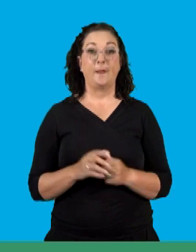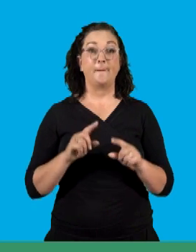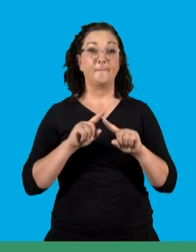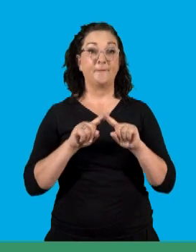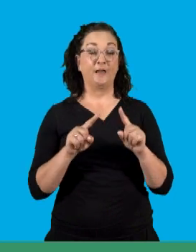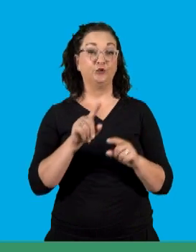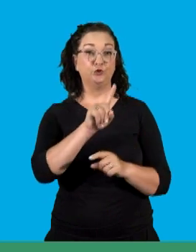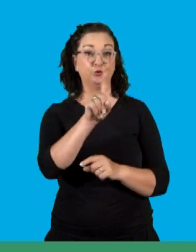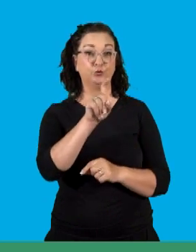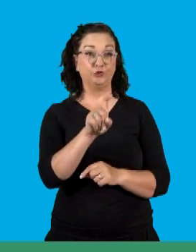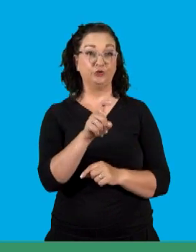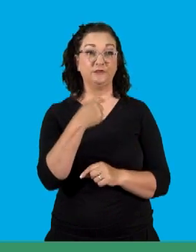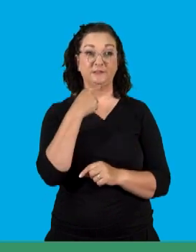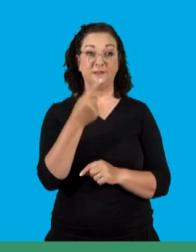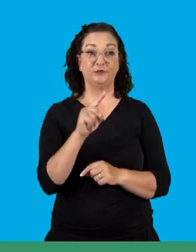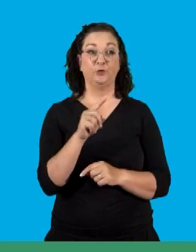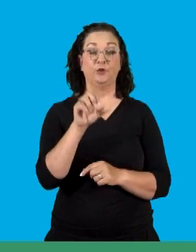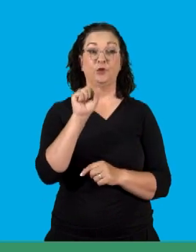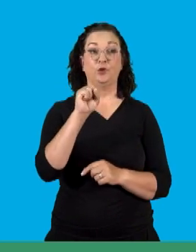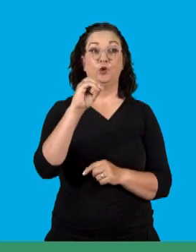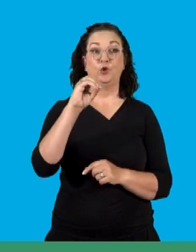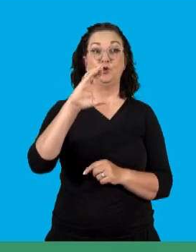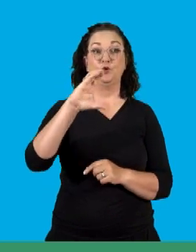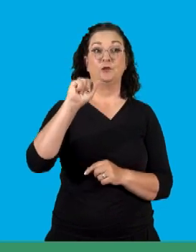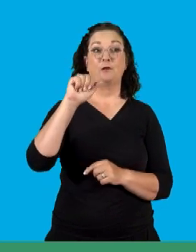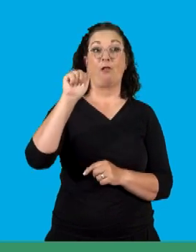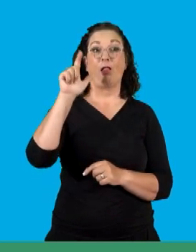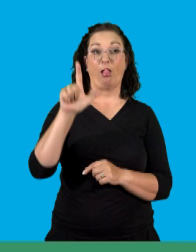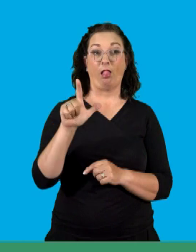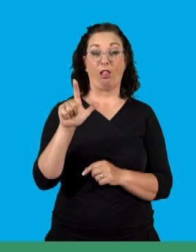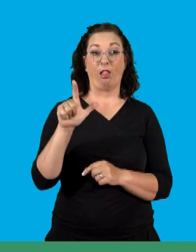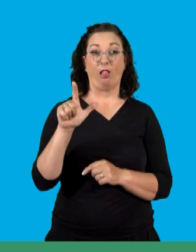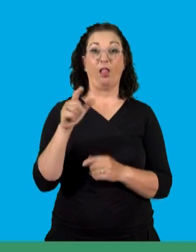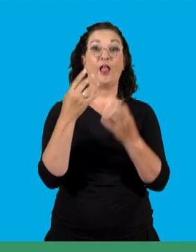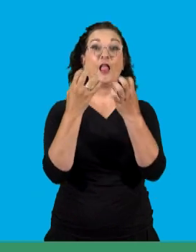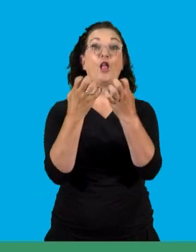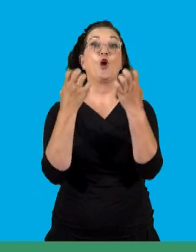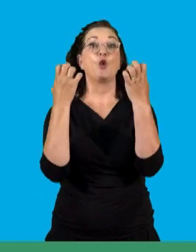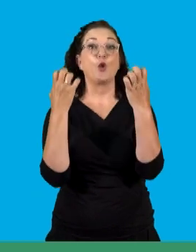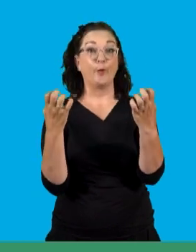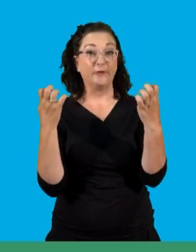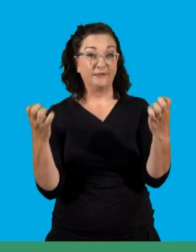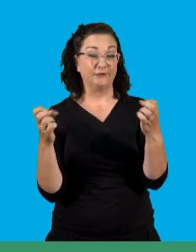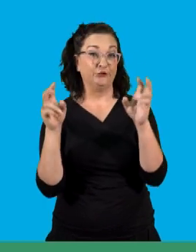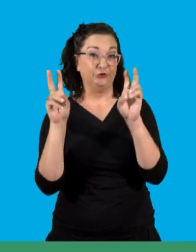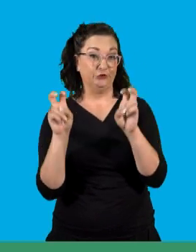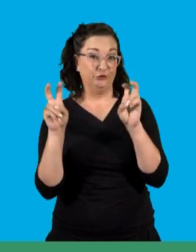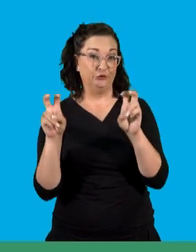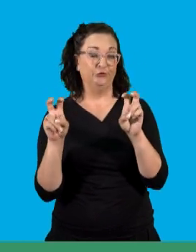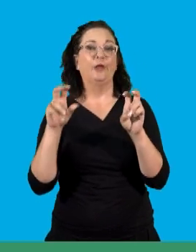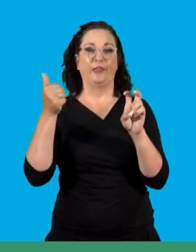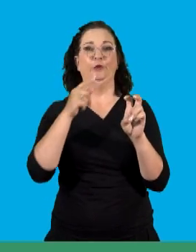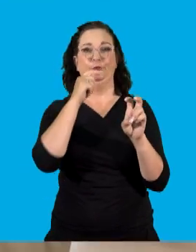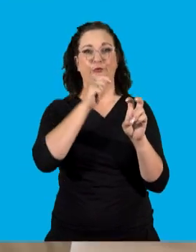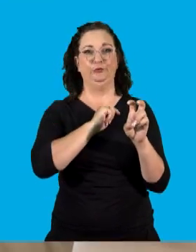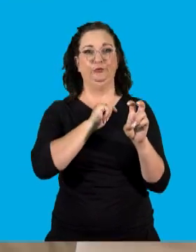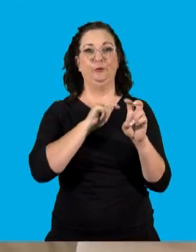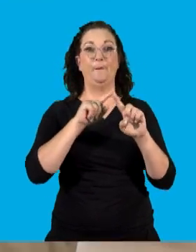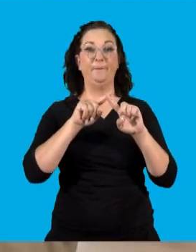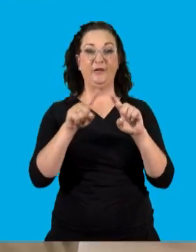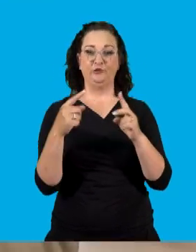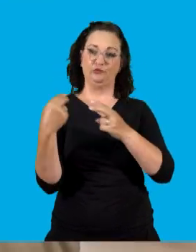If the question said socio-economic issues, then the statement was going to be true. But in